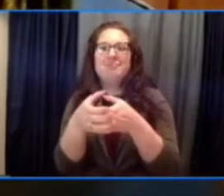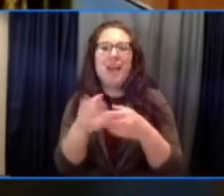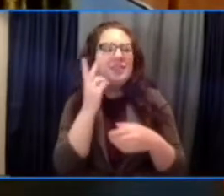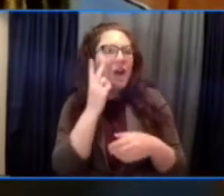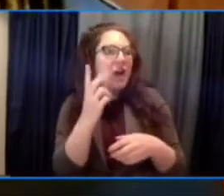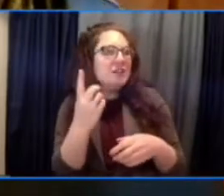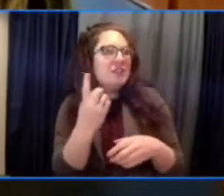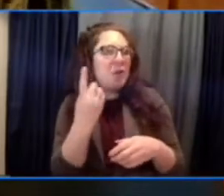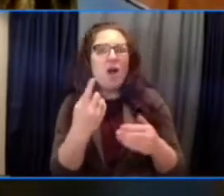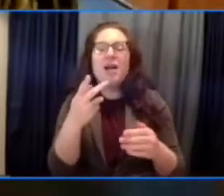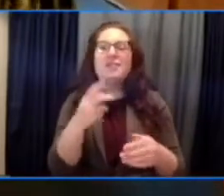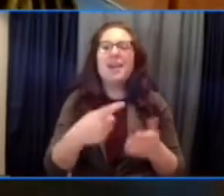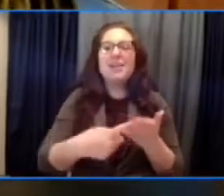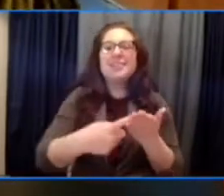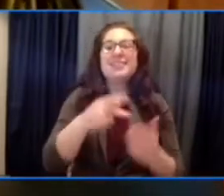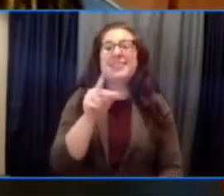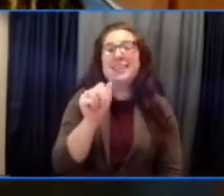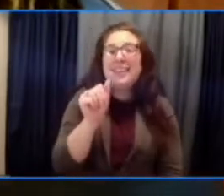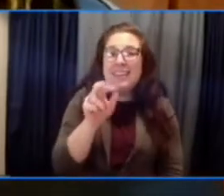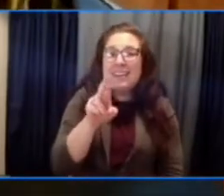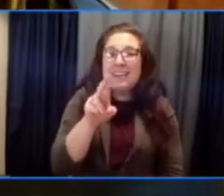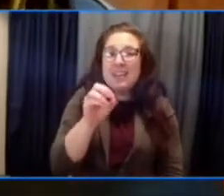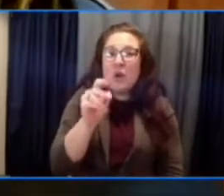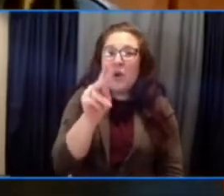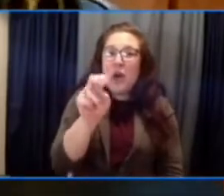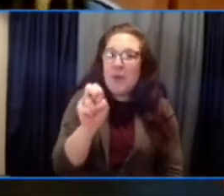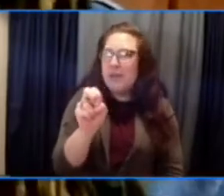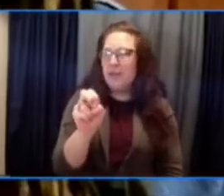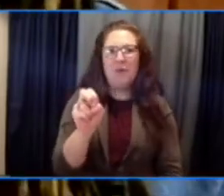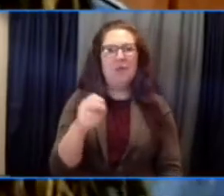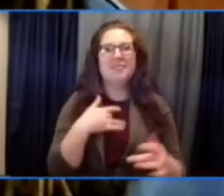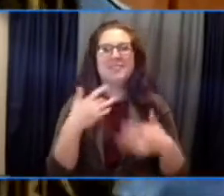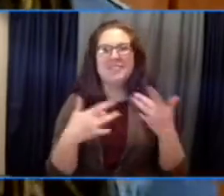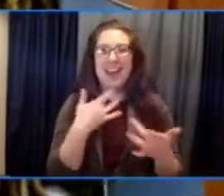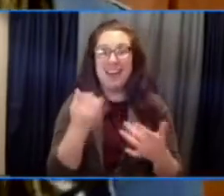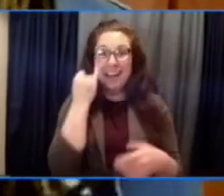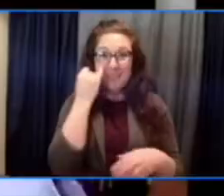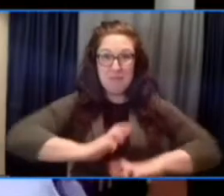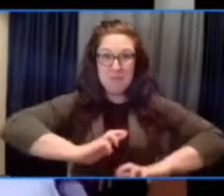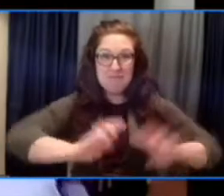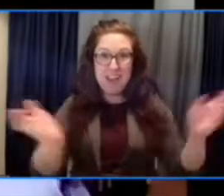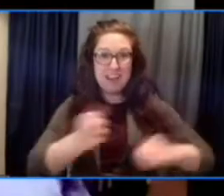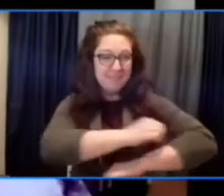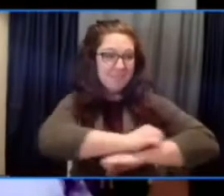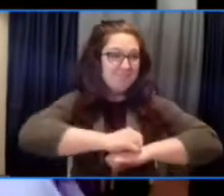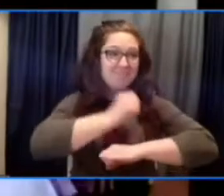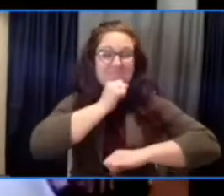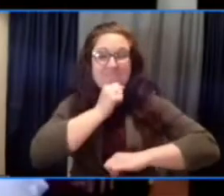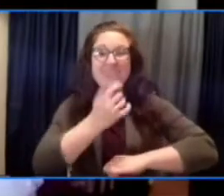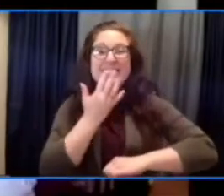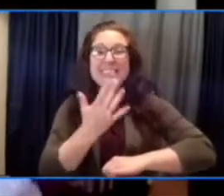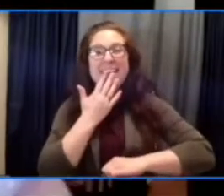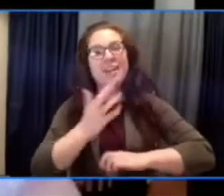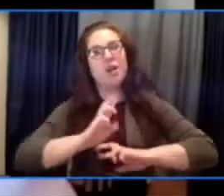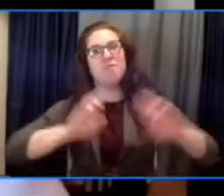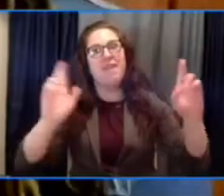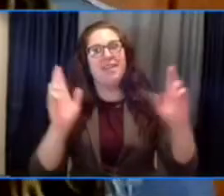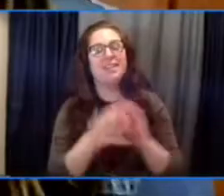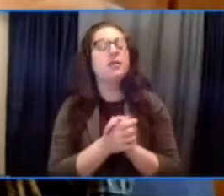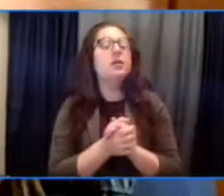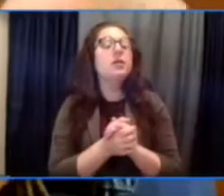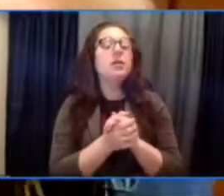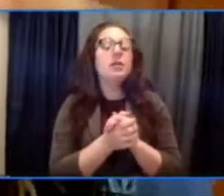see what people can do. What chops you got? I want to hear your best lip sync if you're actually going to do that karaoke session. That's right. And also the other